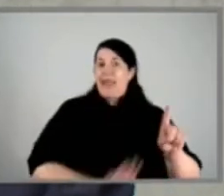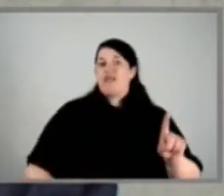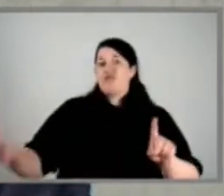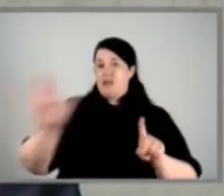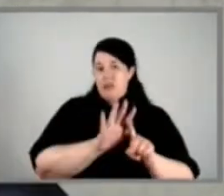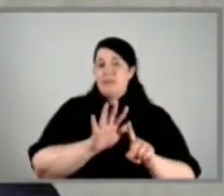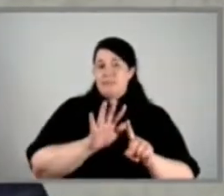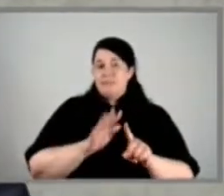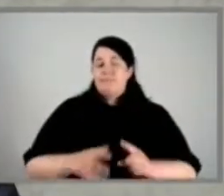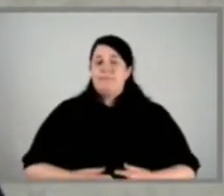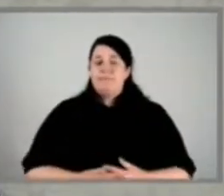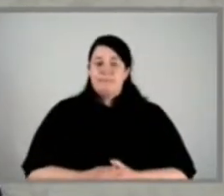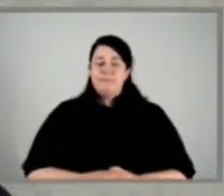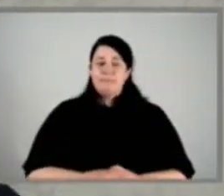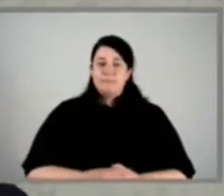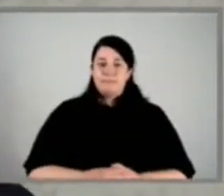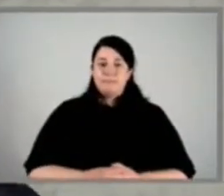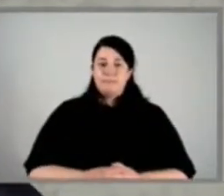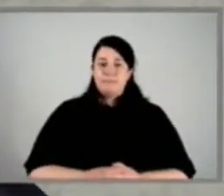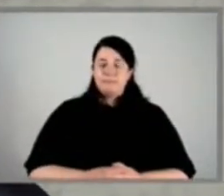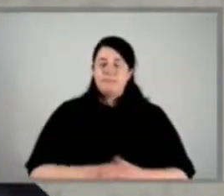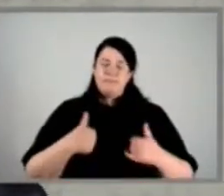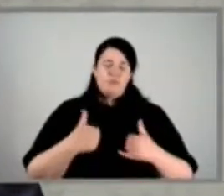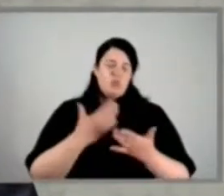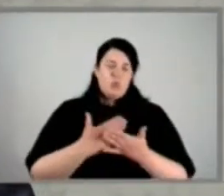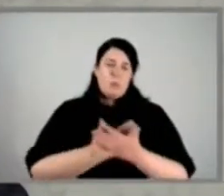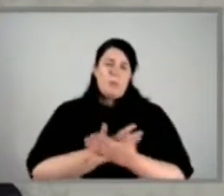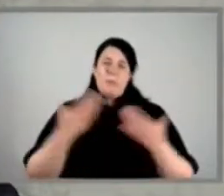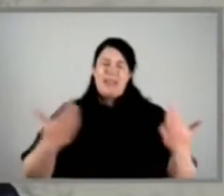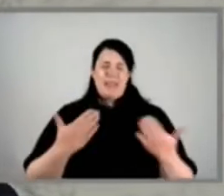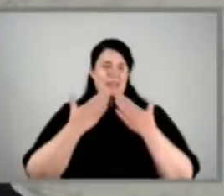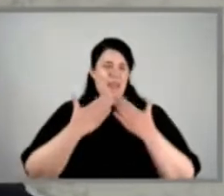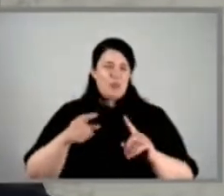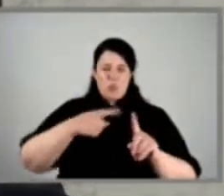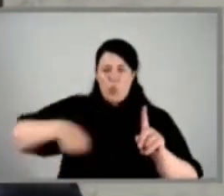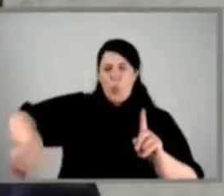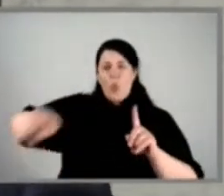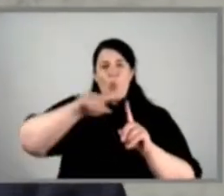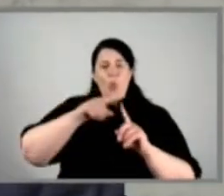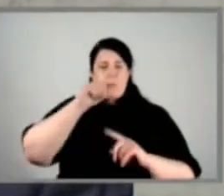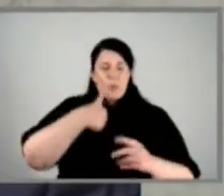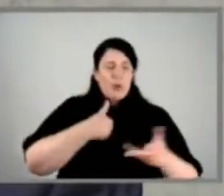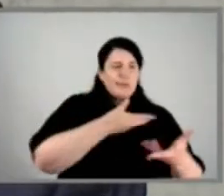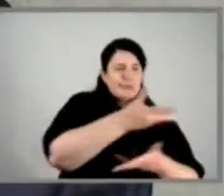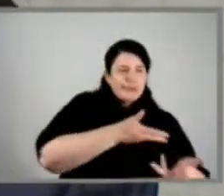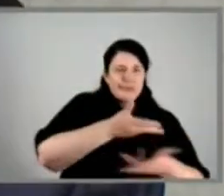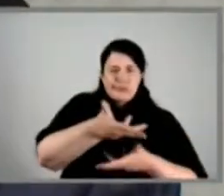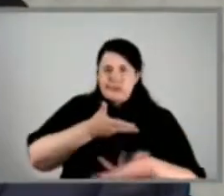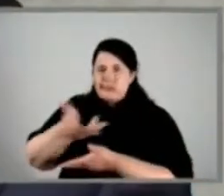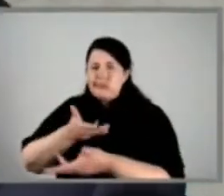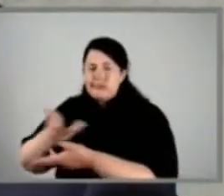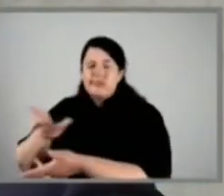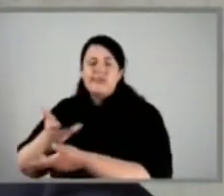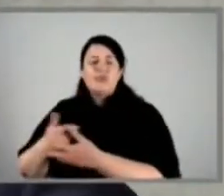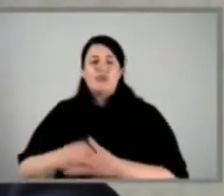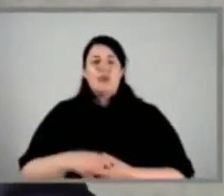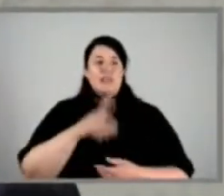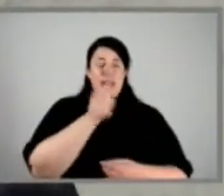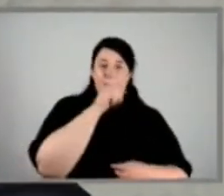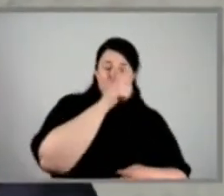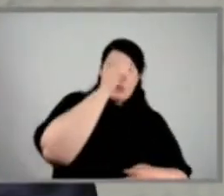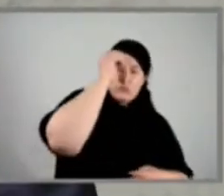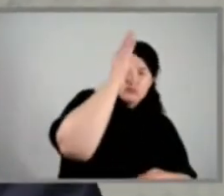systems. And I do extend my thanks to all the people we met in all the states and territories. We consulted with experts. We had an opportunity to